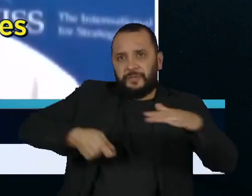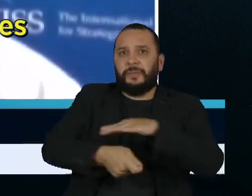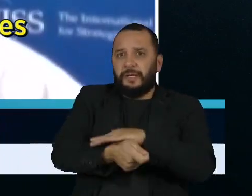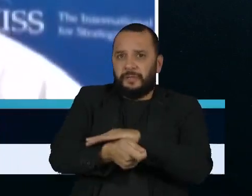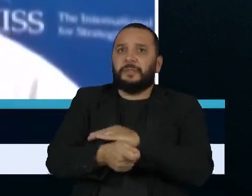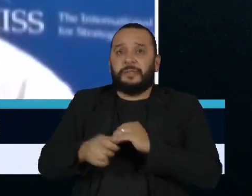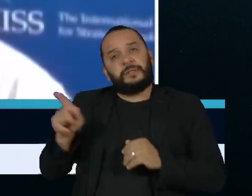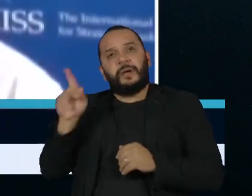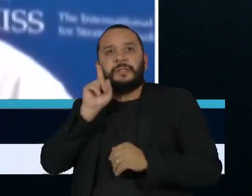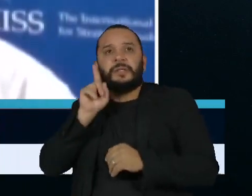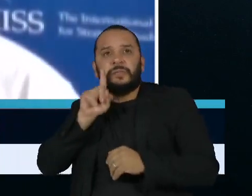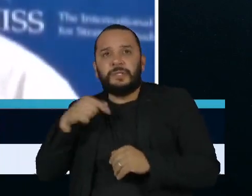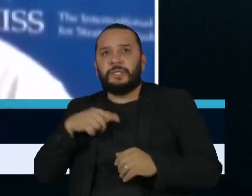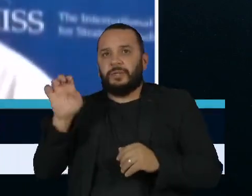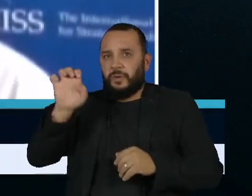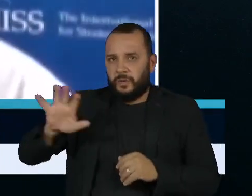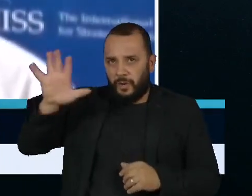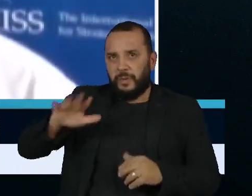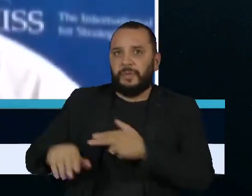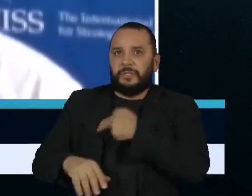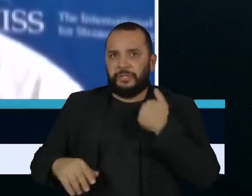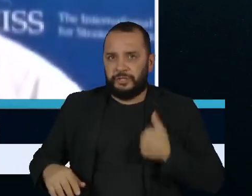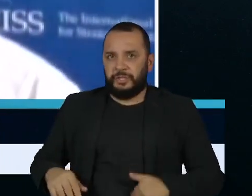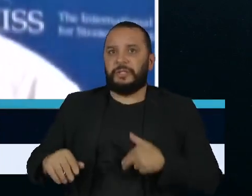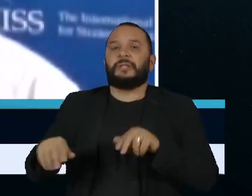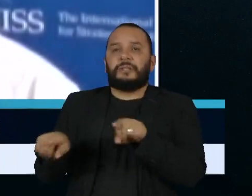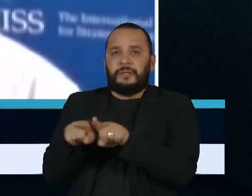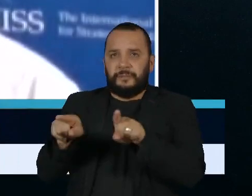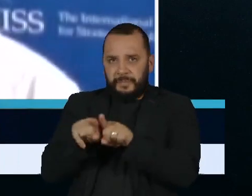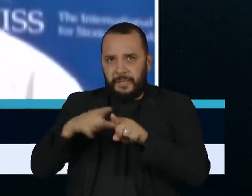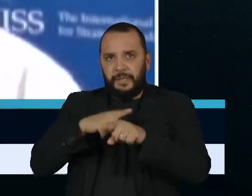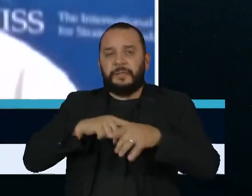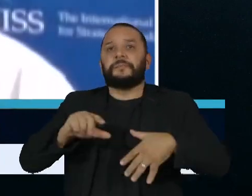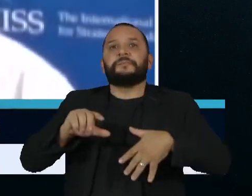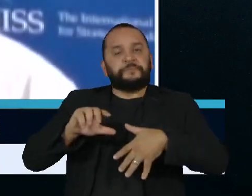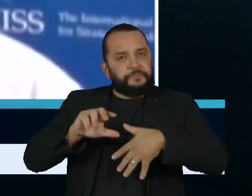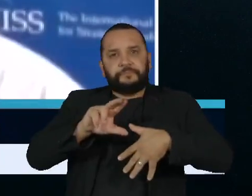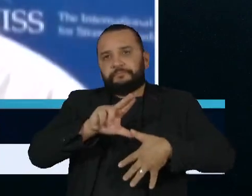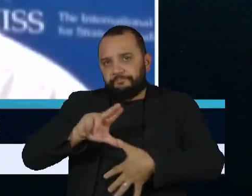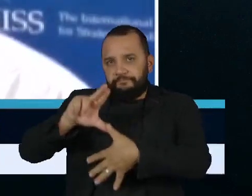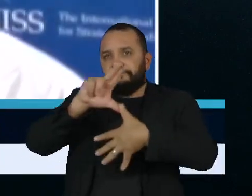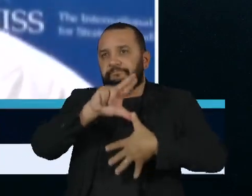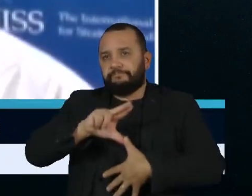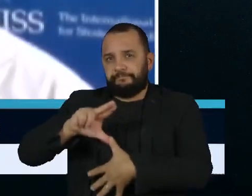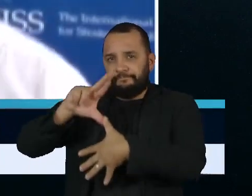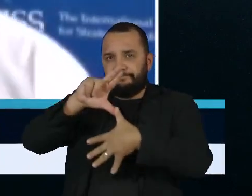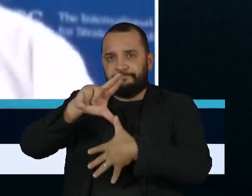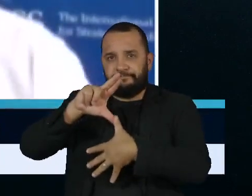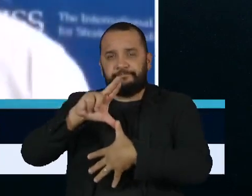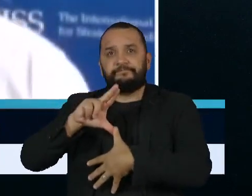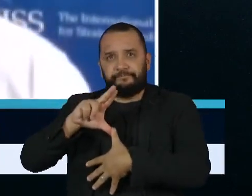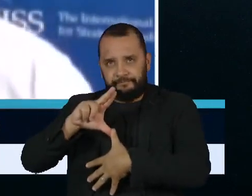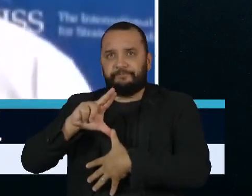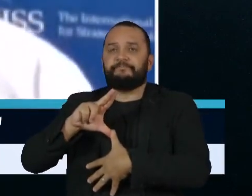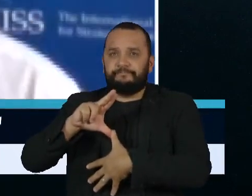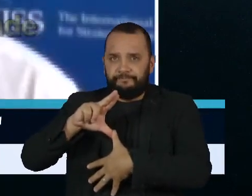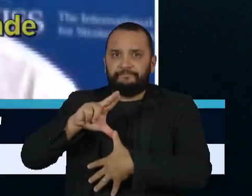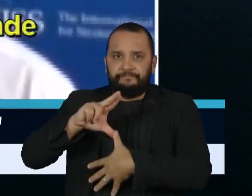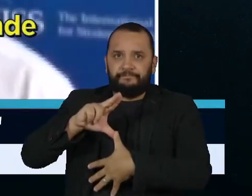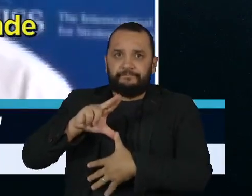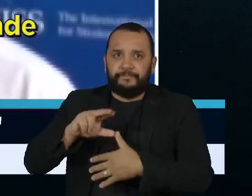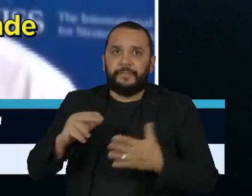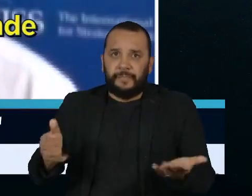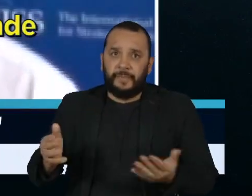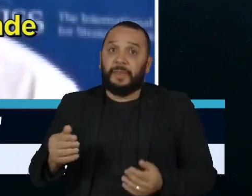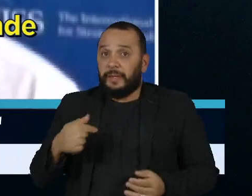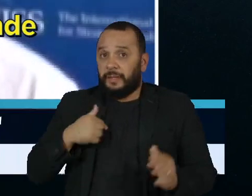in the US, in Europe, in China, and also need for investments in Latin America. Right